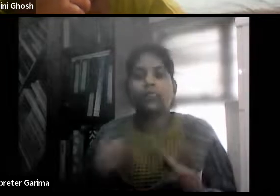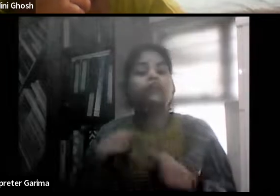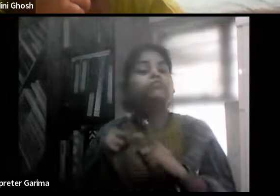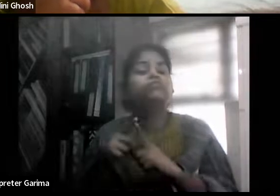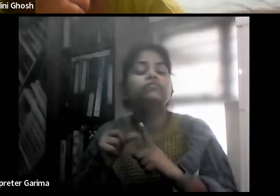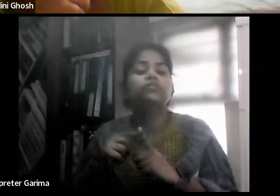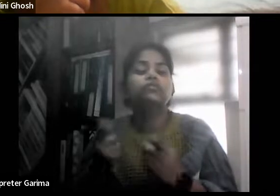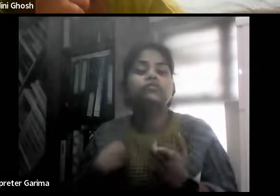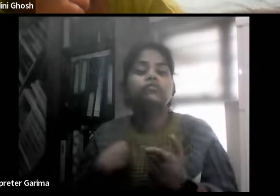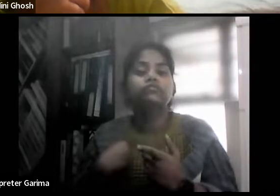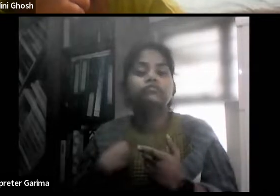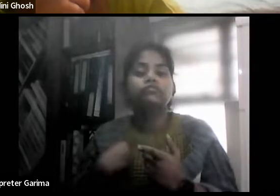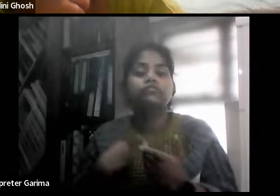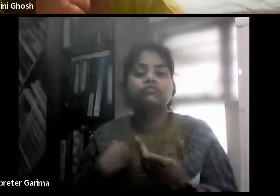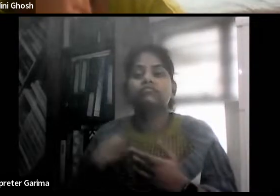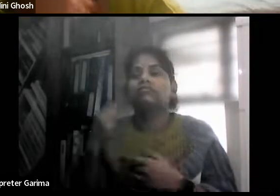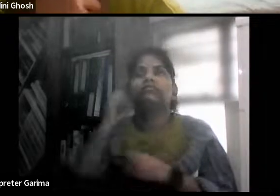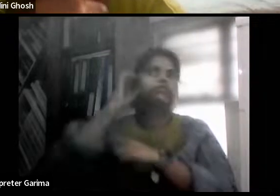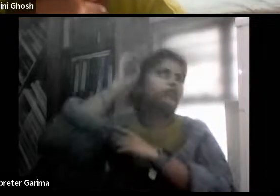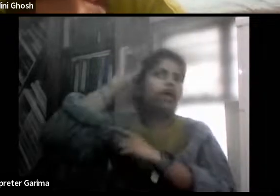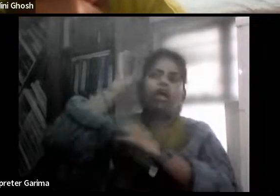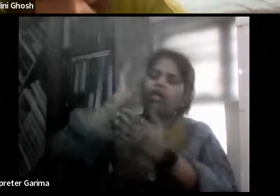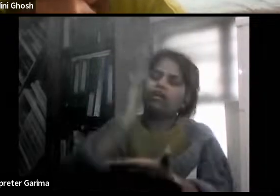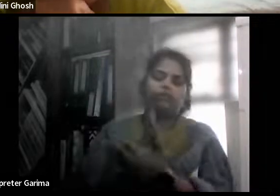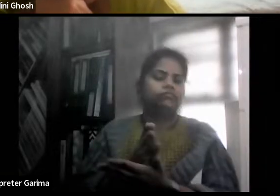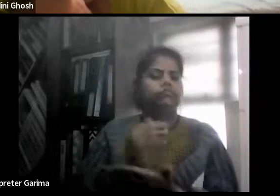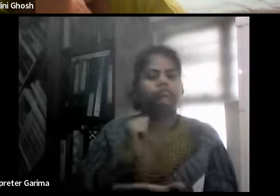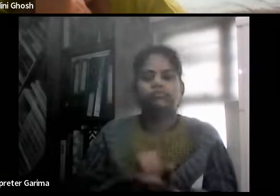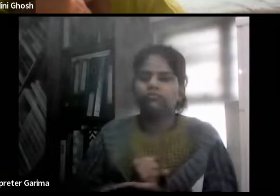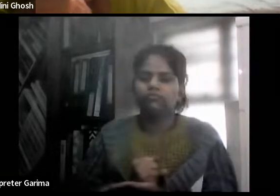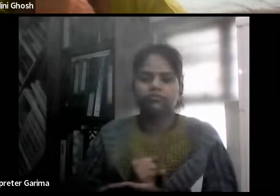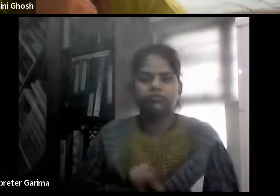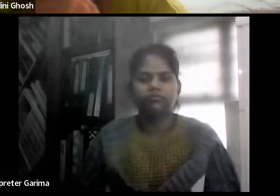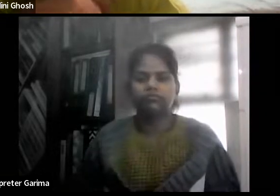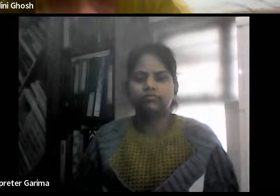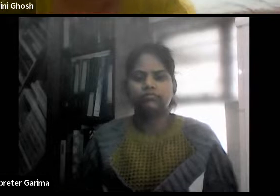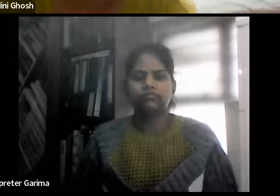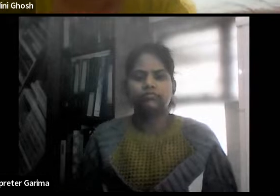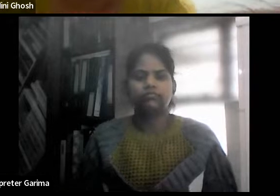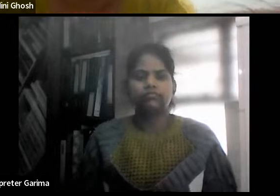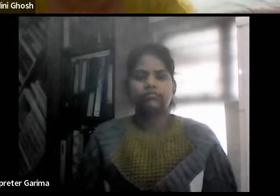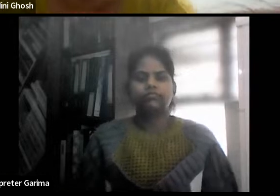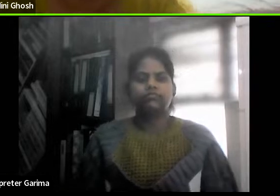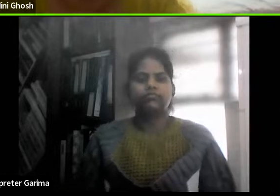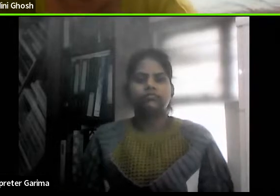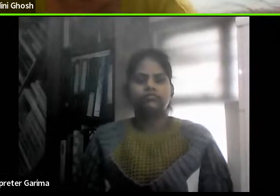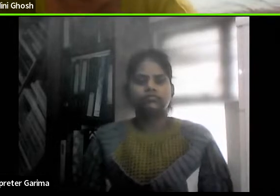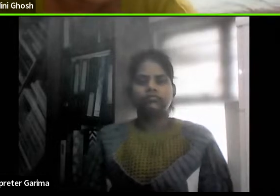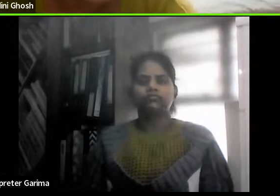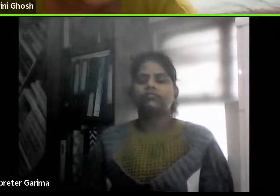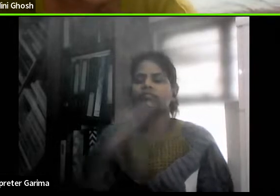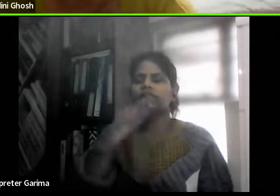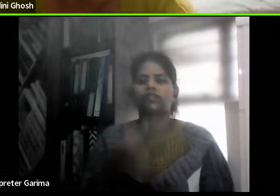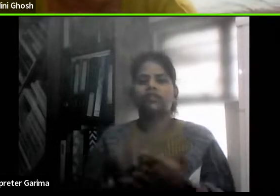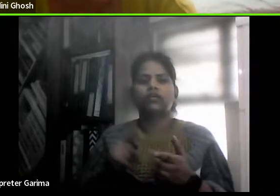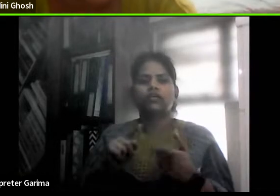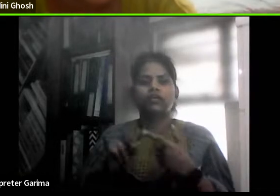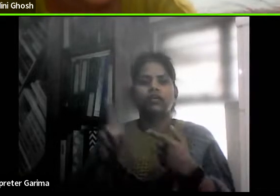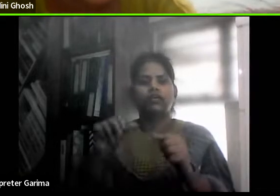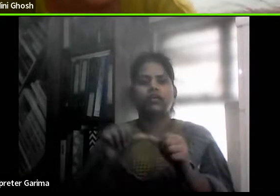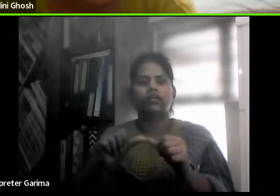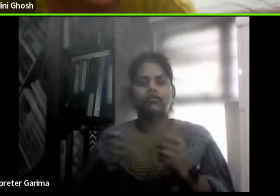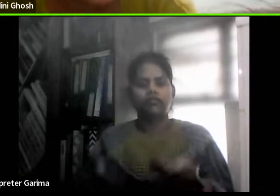to remain angry. That's all that we can do. So yeah. Yeah, thank you, Eva. Yeah, I think